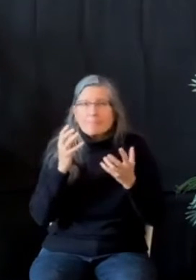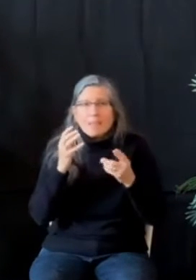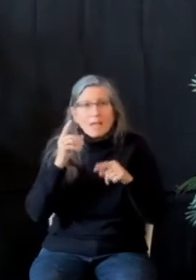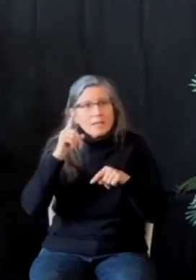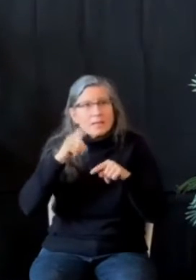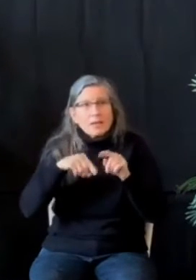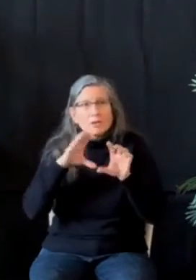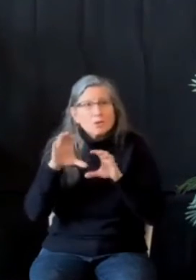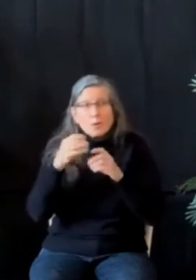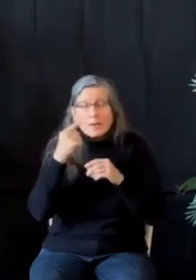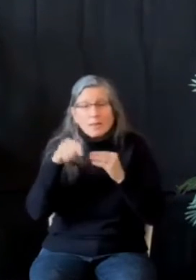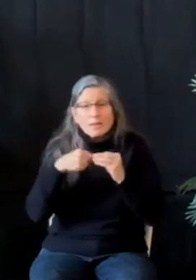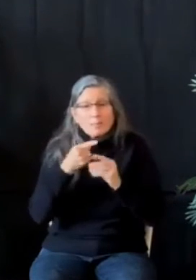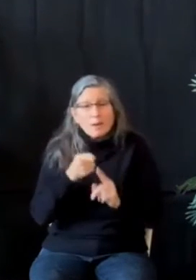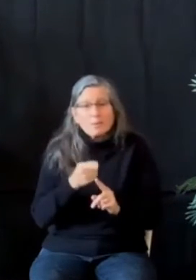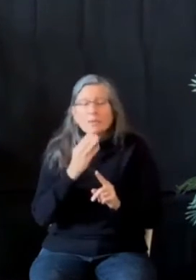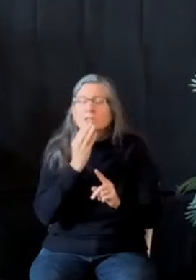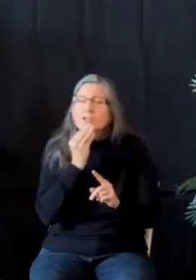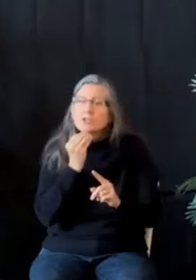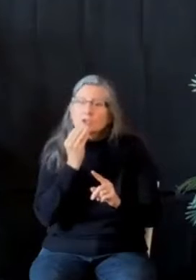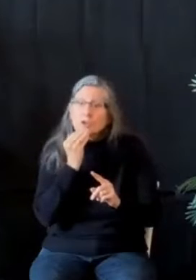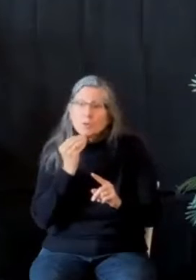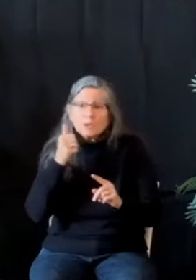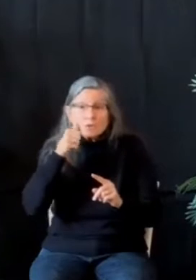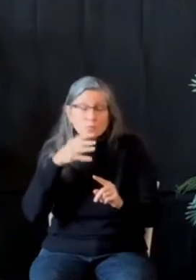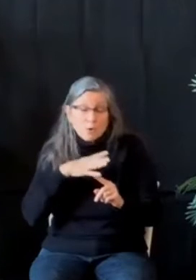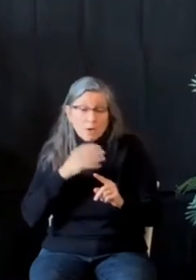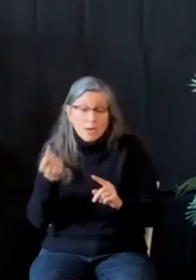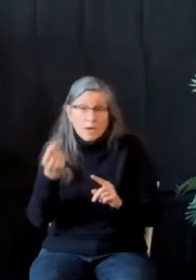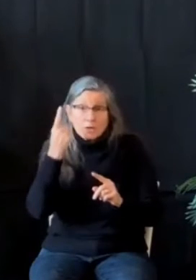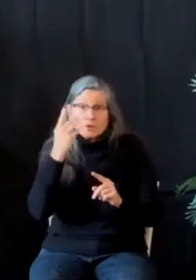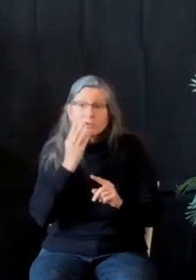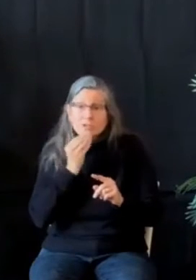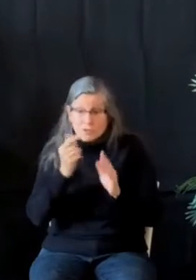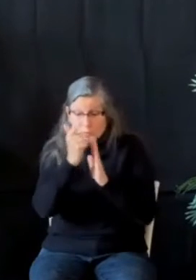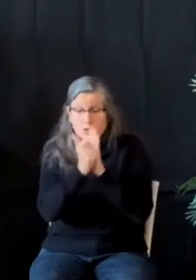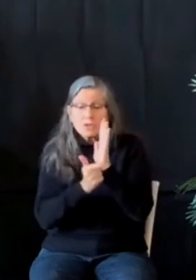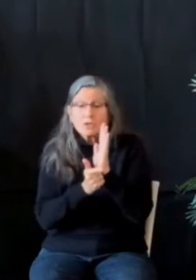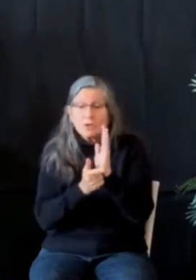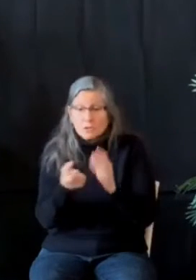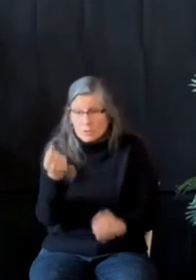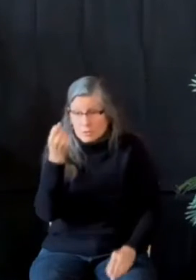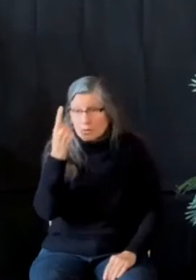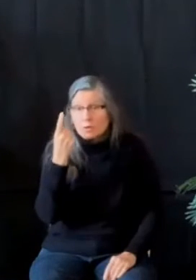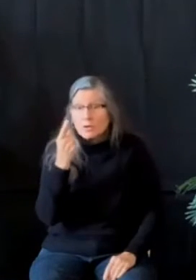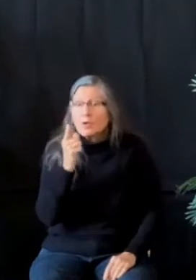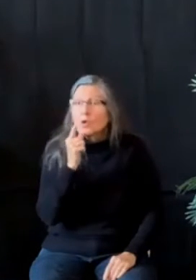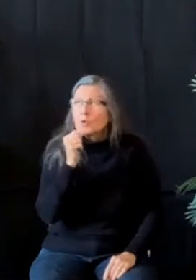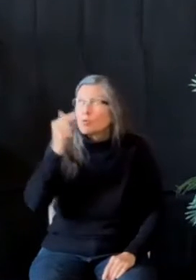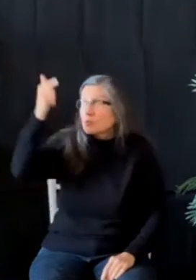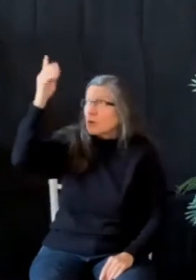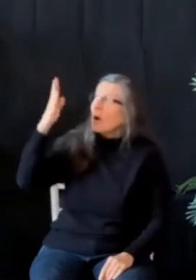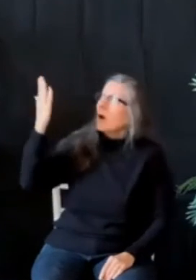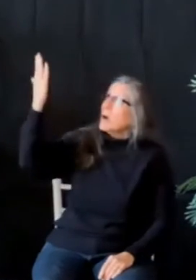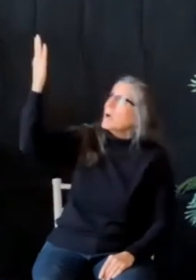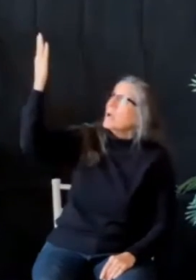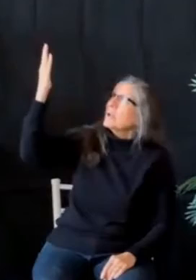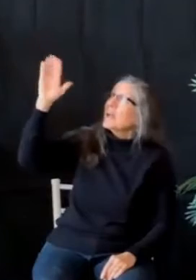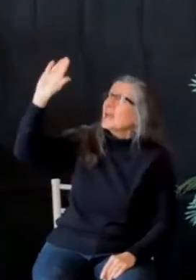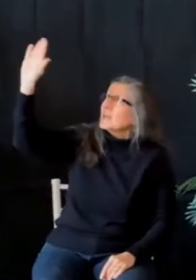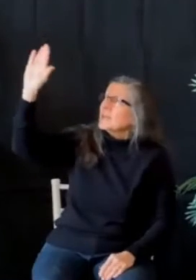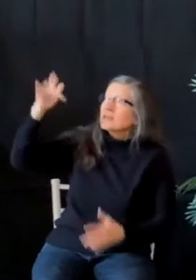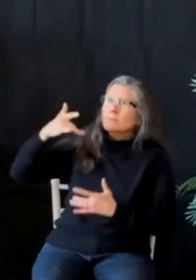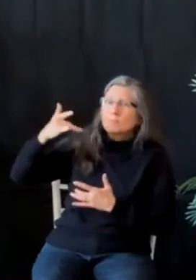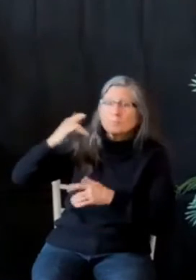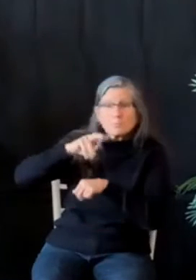anything about her. She was a Jewish woman who understood Jewish law. She understood who God was and the nature of God.